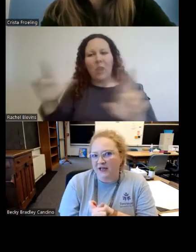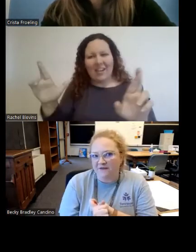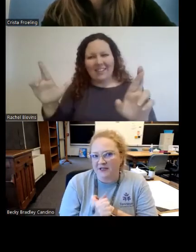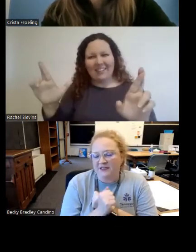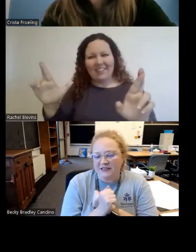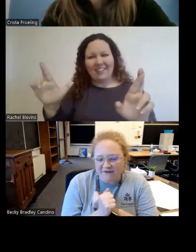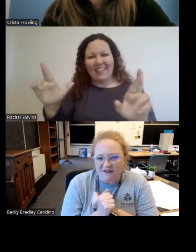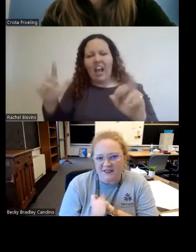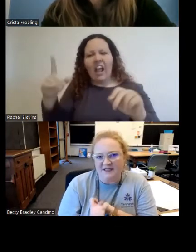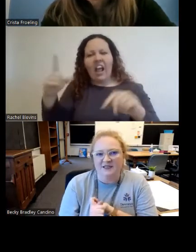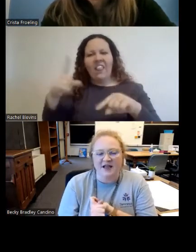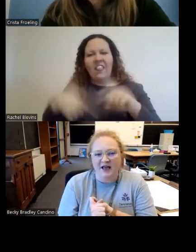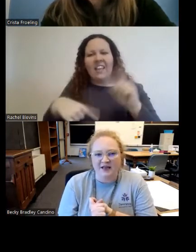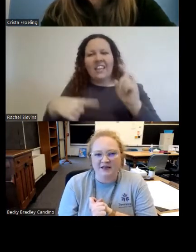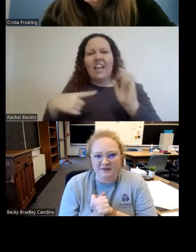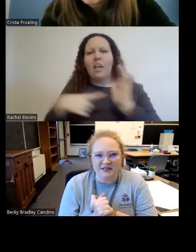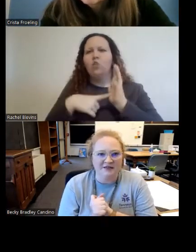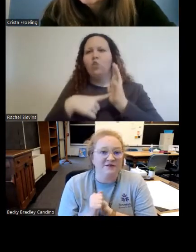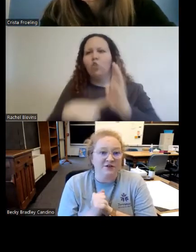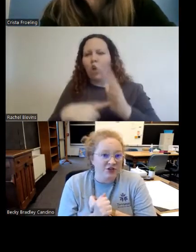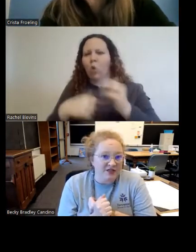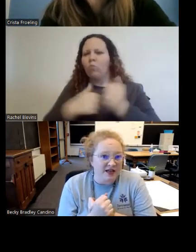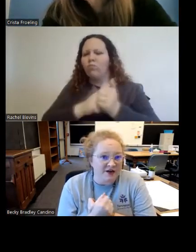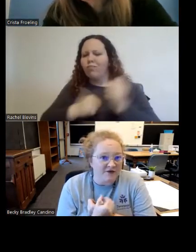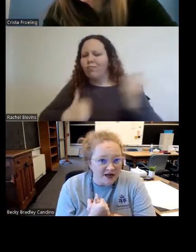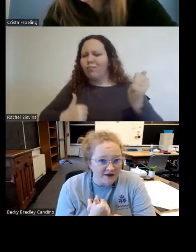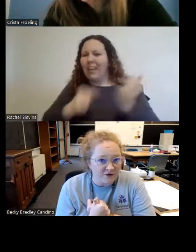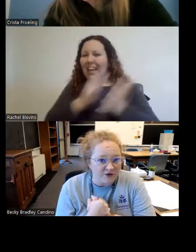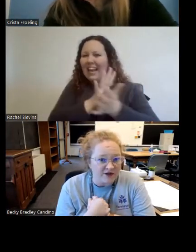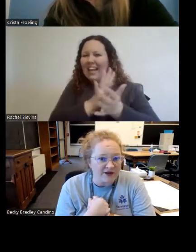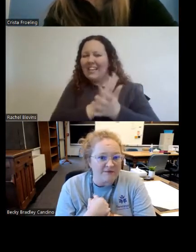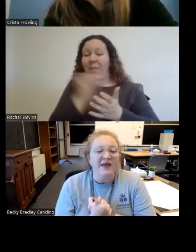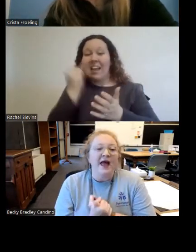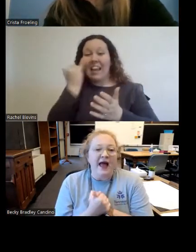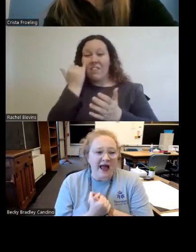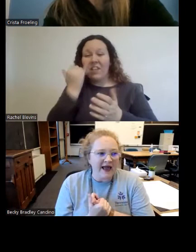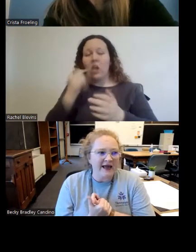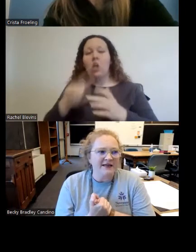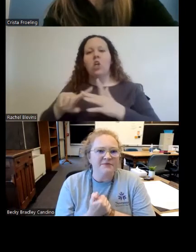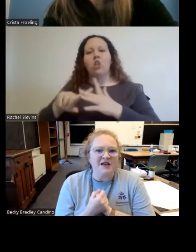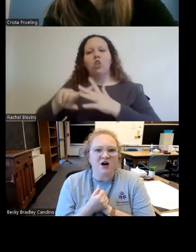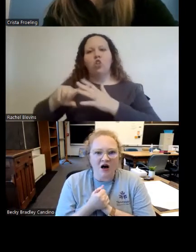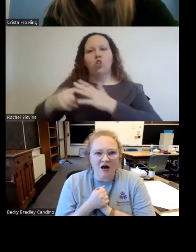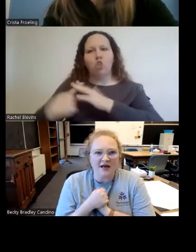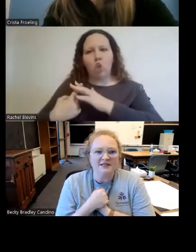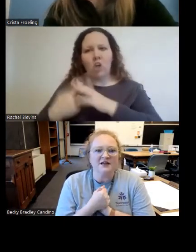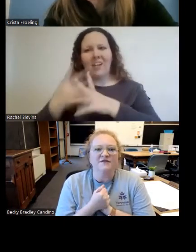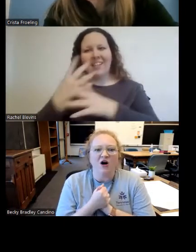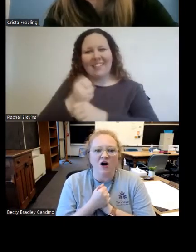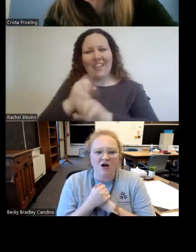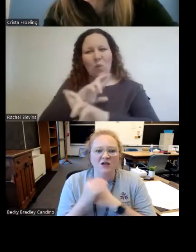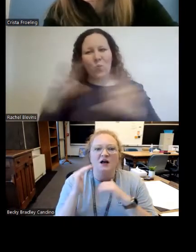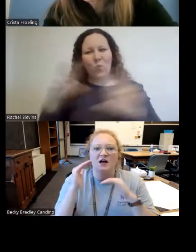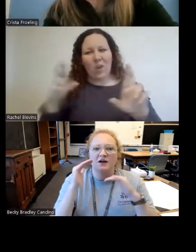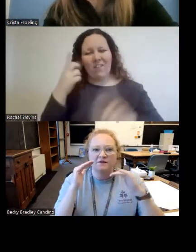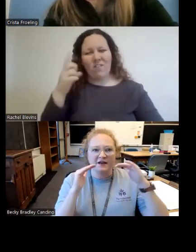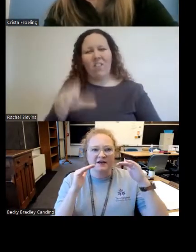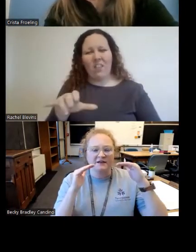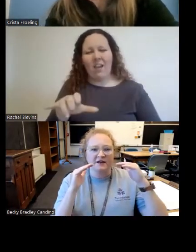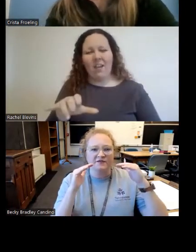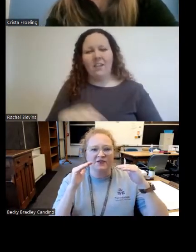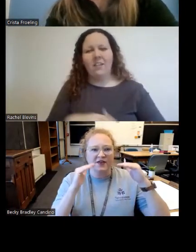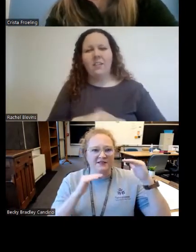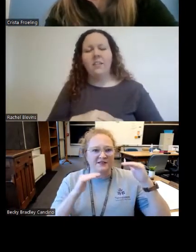show definite deficits in academics if they're just getting ready for them. And because of all of